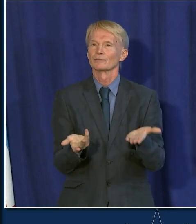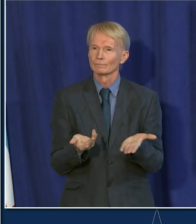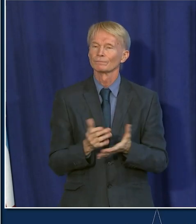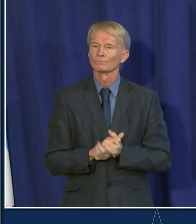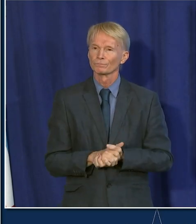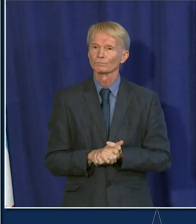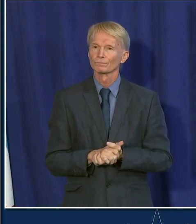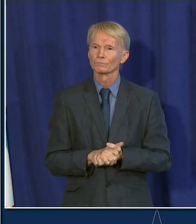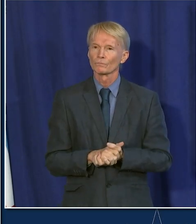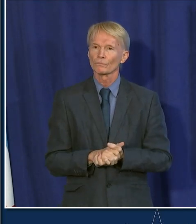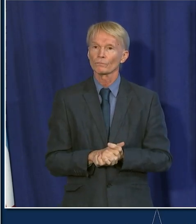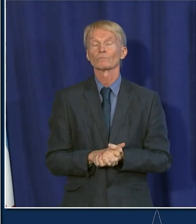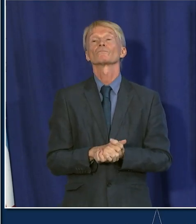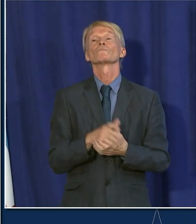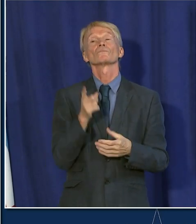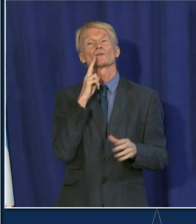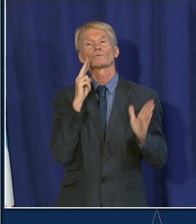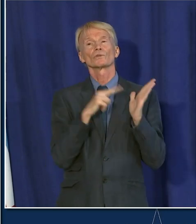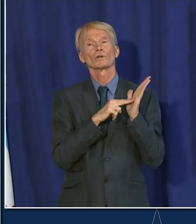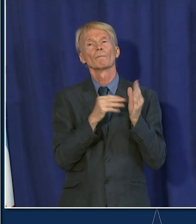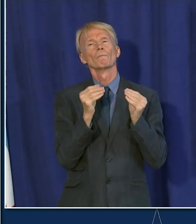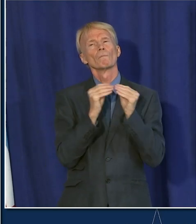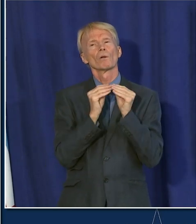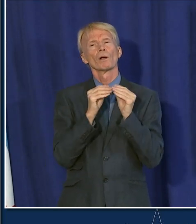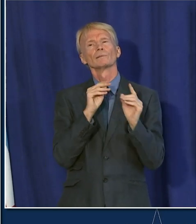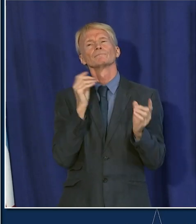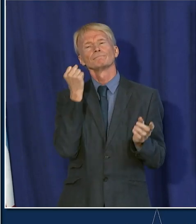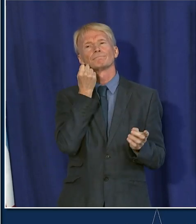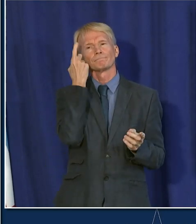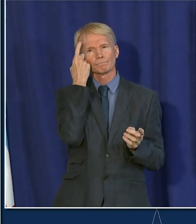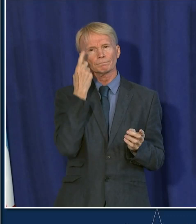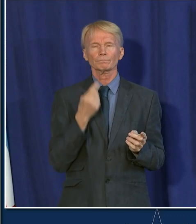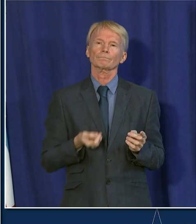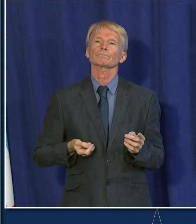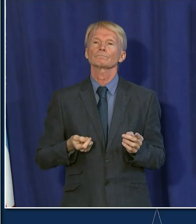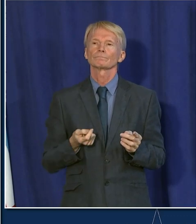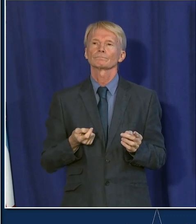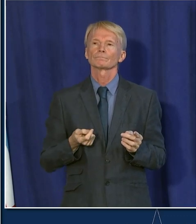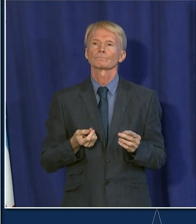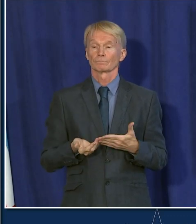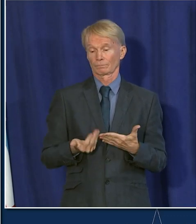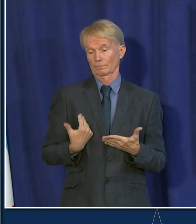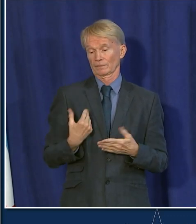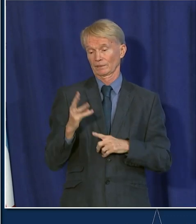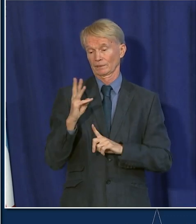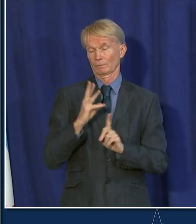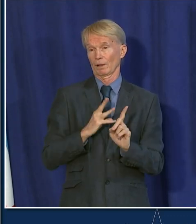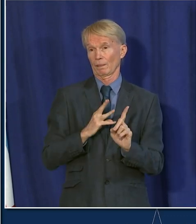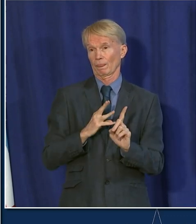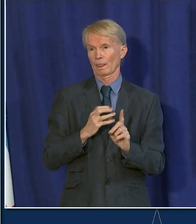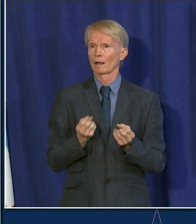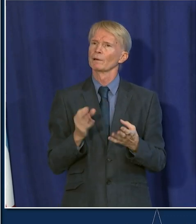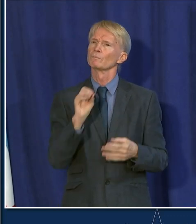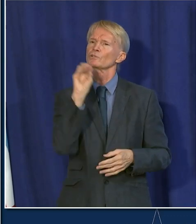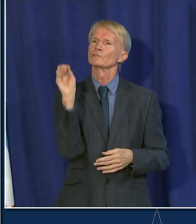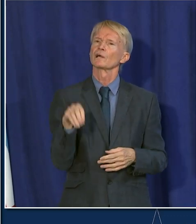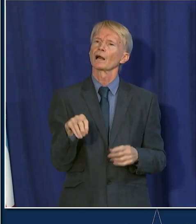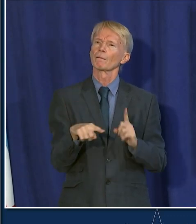look at a couple of graphs quickly, just to put this in some perspective, going back over the last 6 months, our percent positivity, for